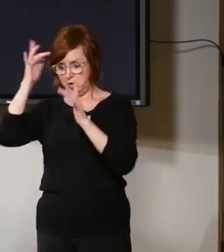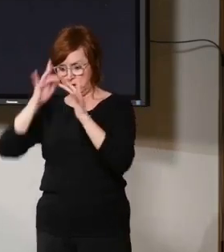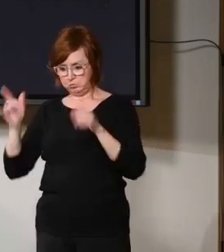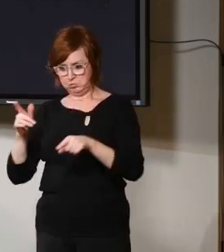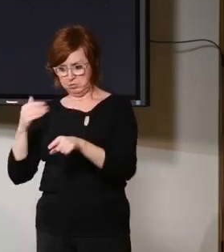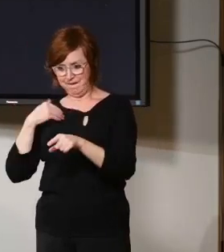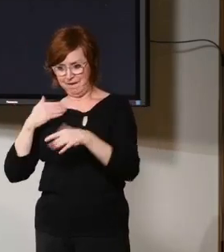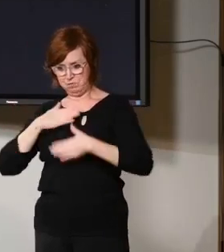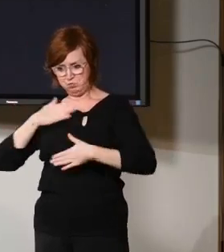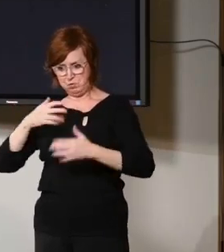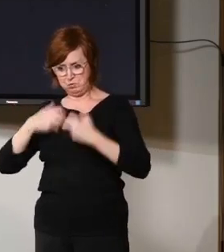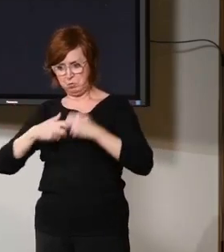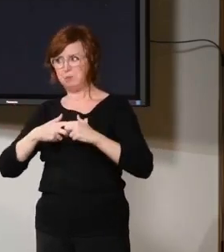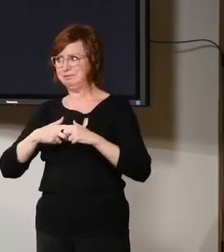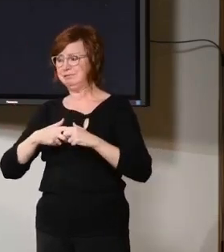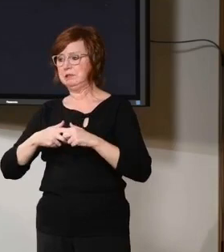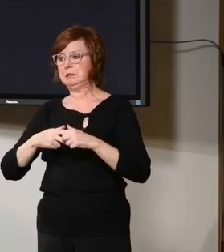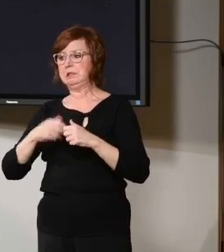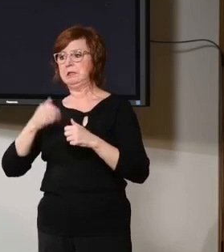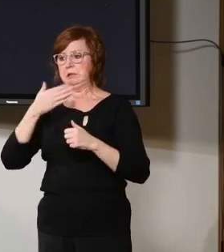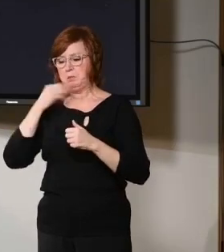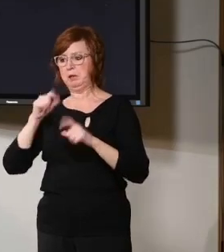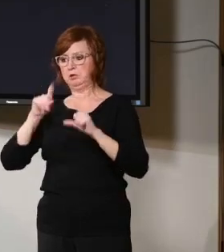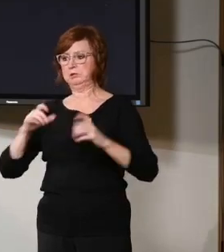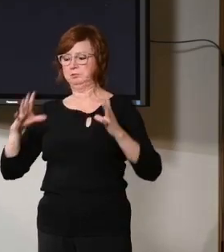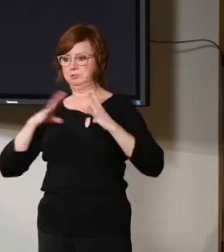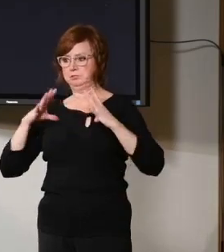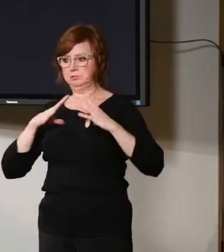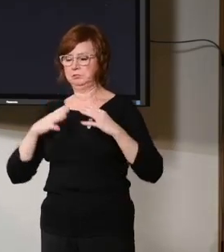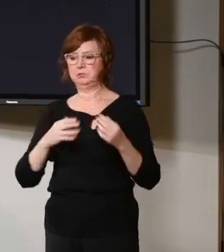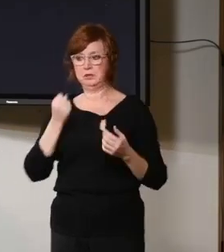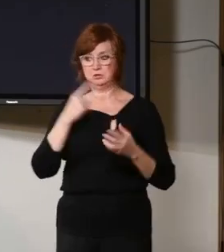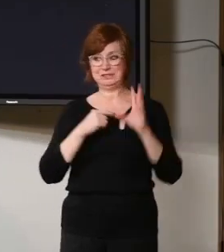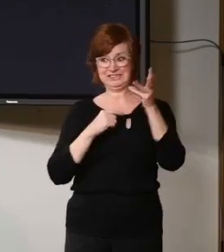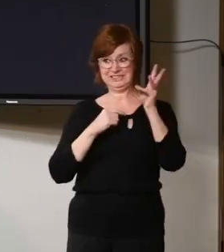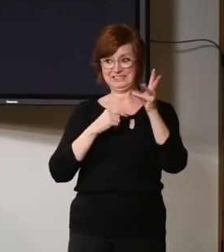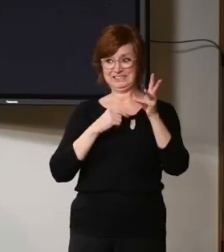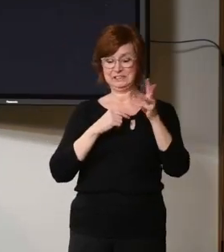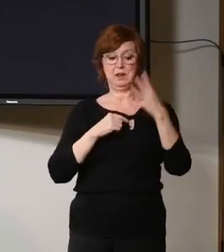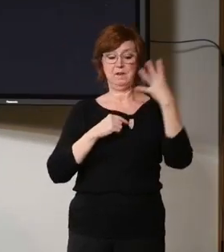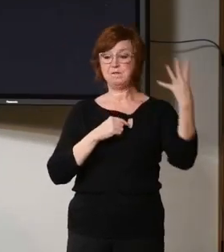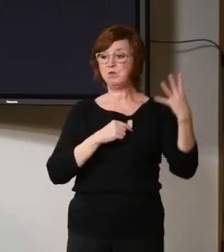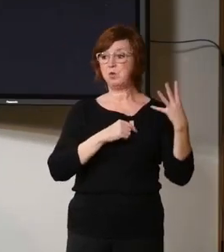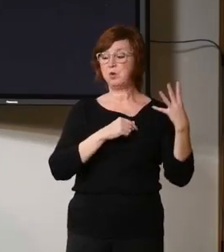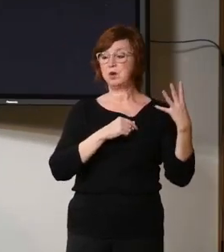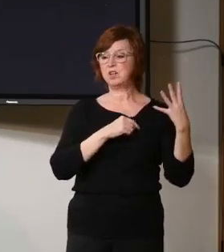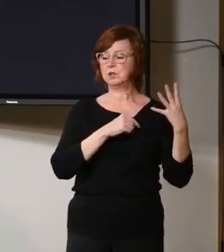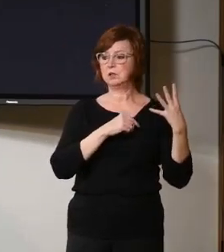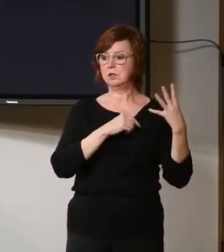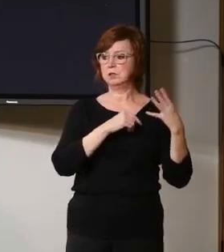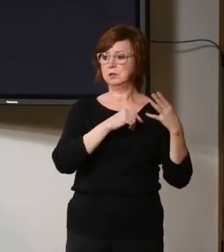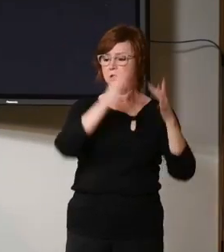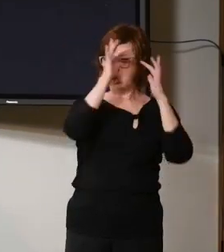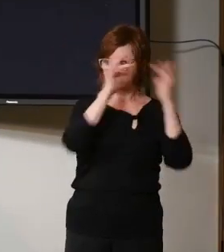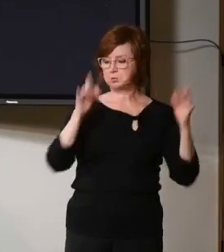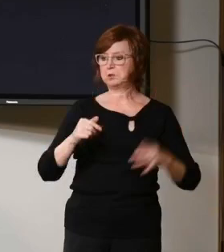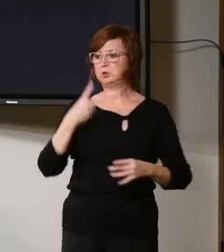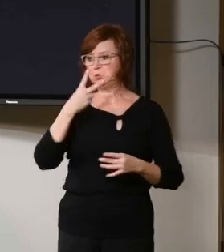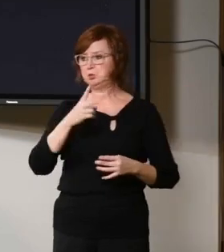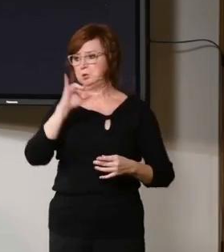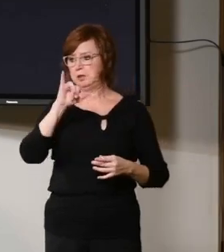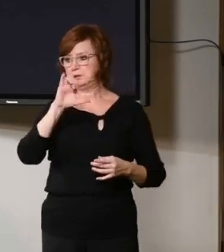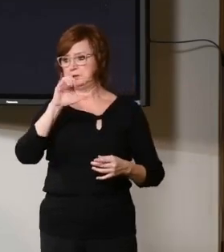the fact that we have seen 6 hospitalizations, 4 in acute care wards, 2 in ICU, is also a good check